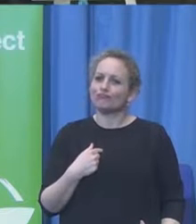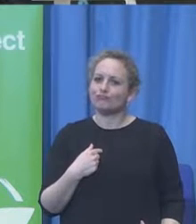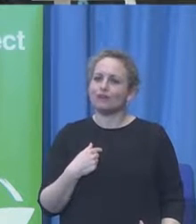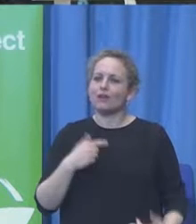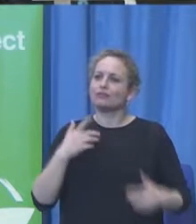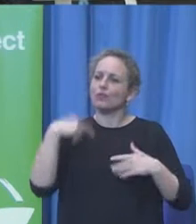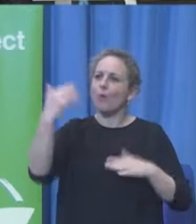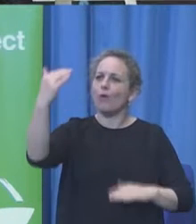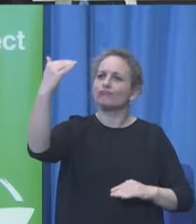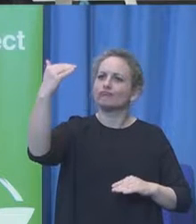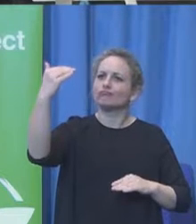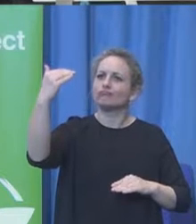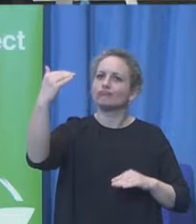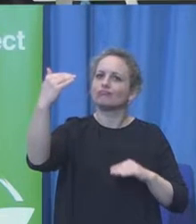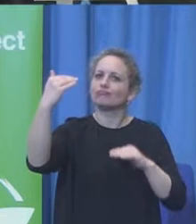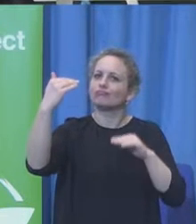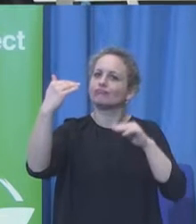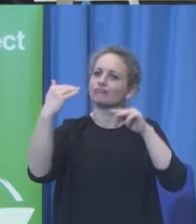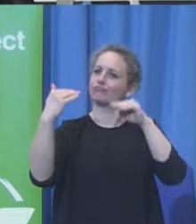appointments.